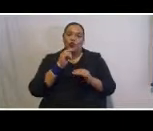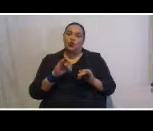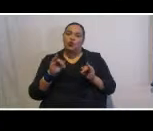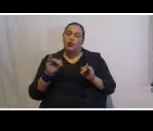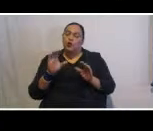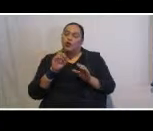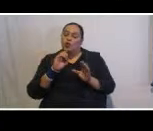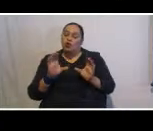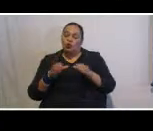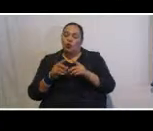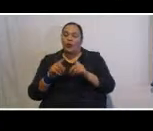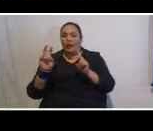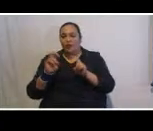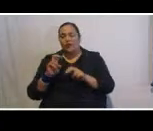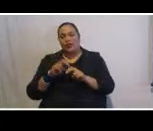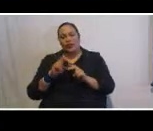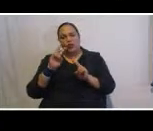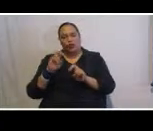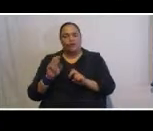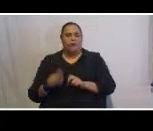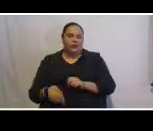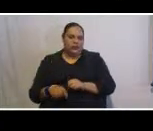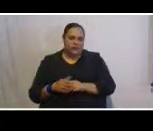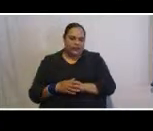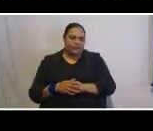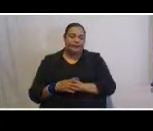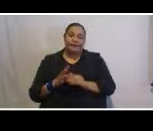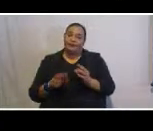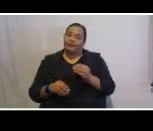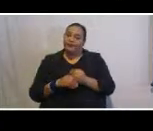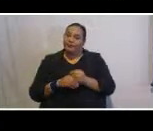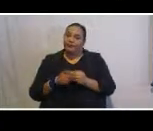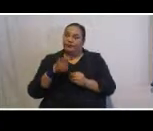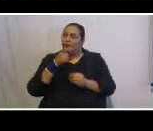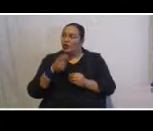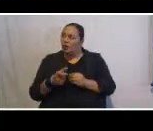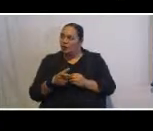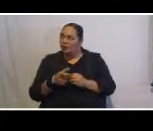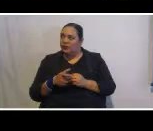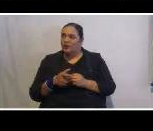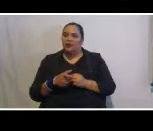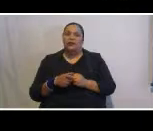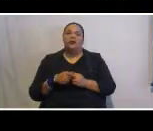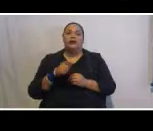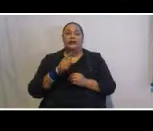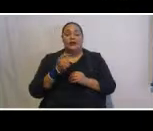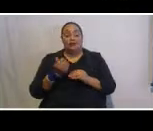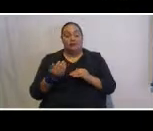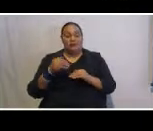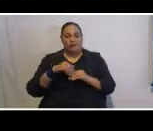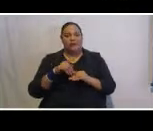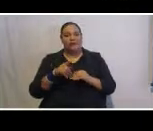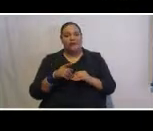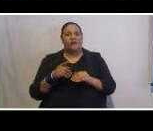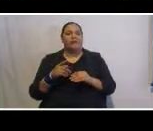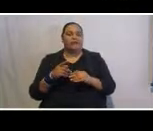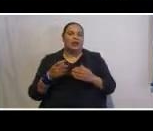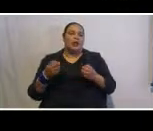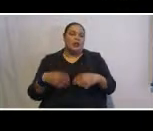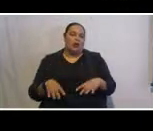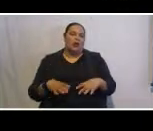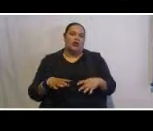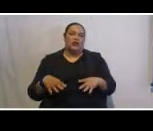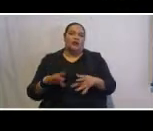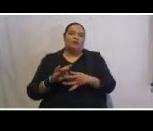group and Eskom must be reviewed. Additional comments? Tariff increases have lost legitimacy with the